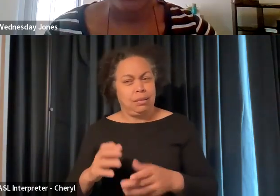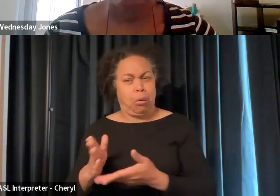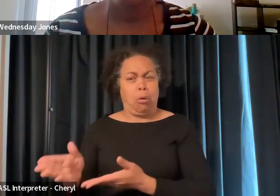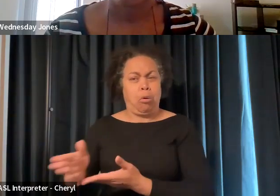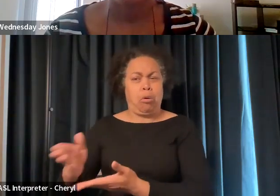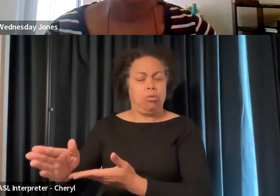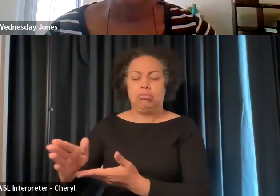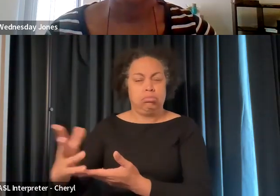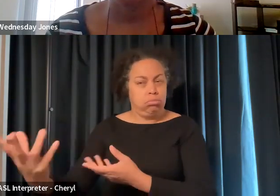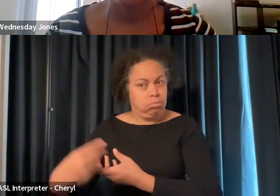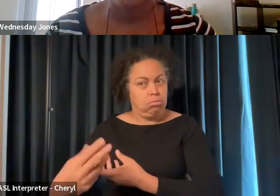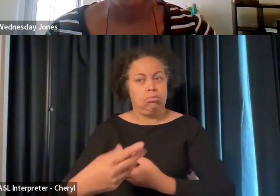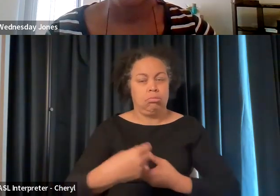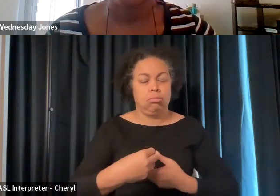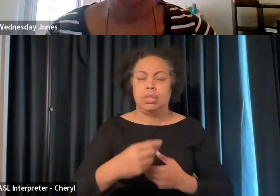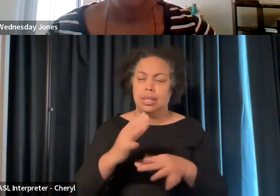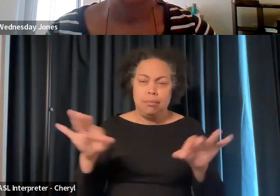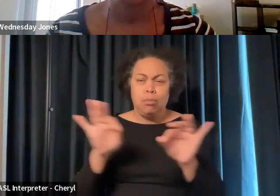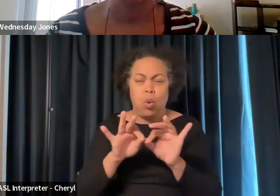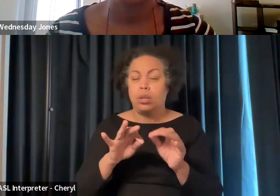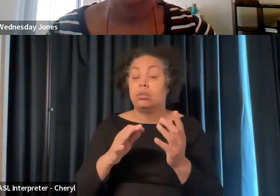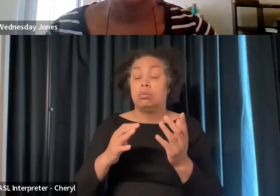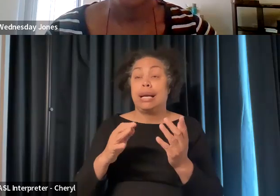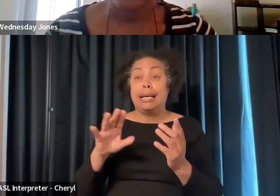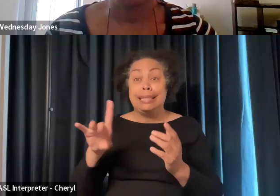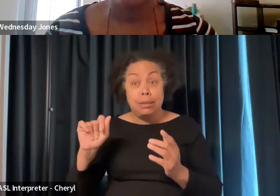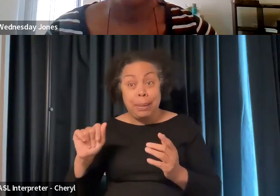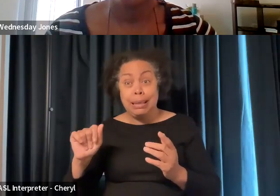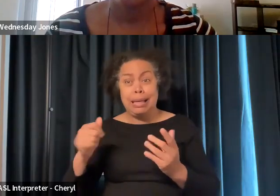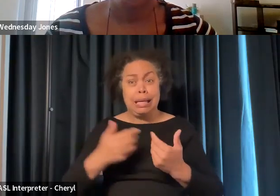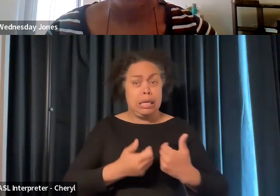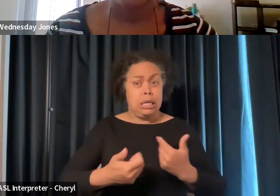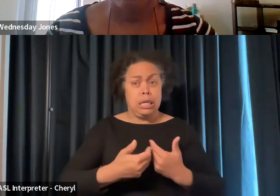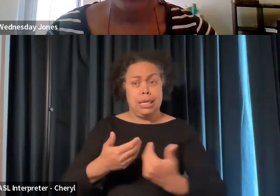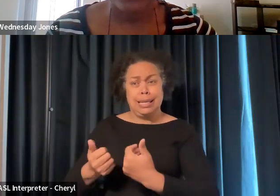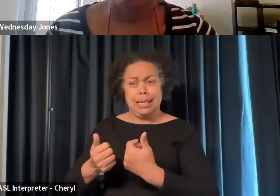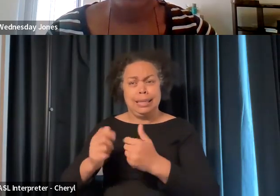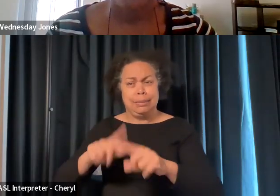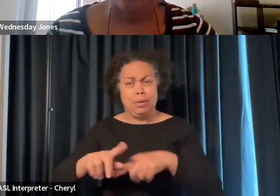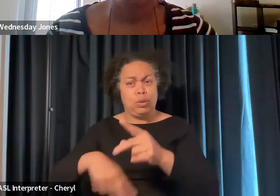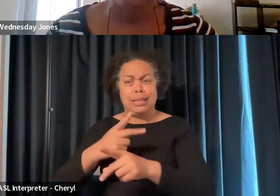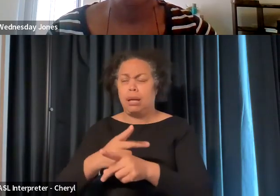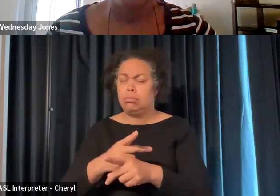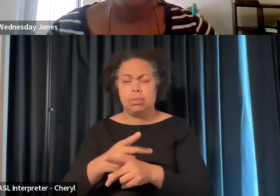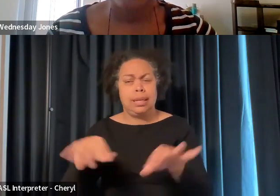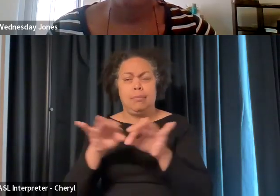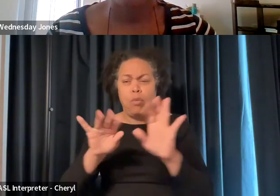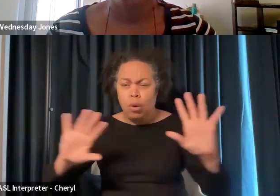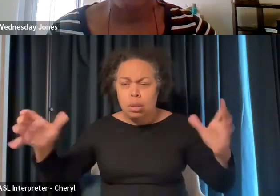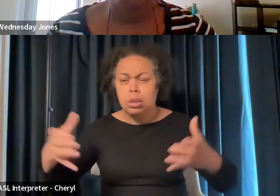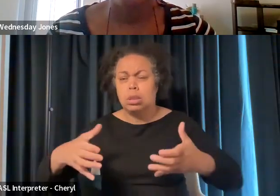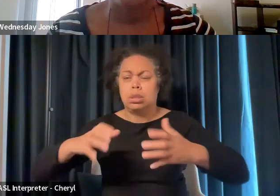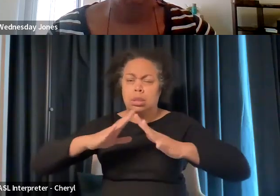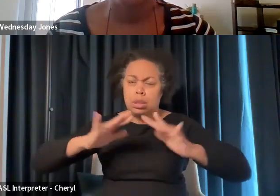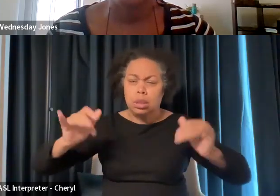It's important to be really cross disability, and I think sometimes people want to separate themselves out from people with intellectual